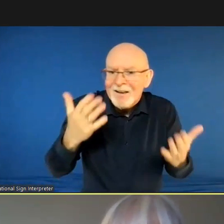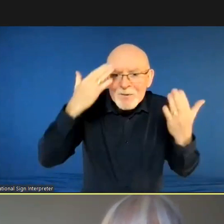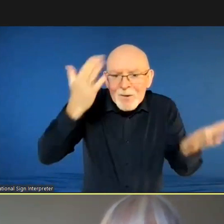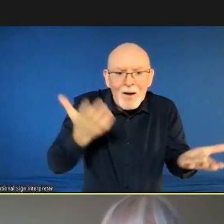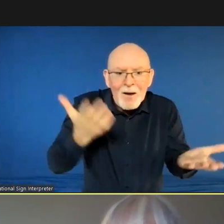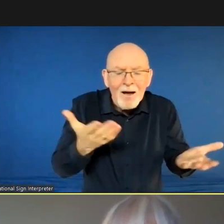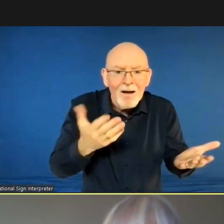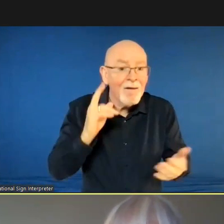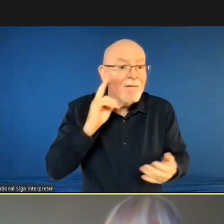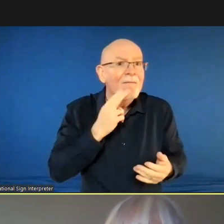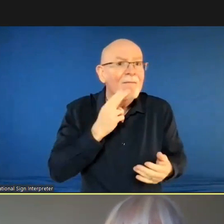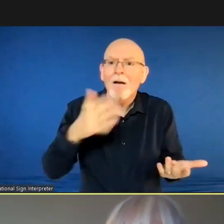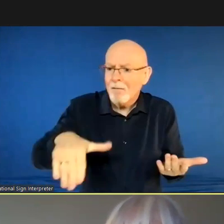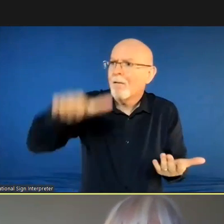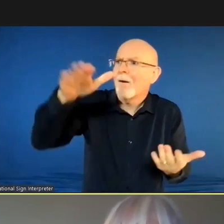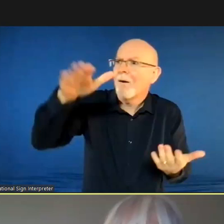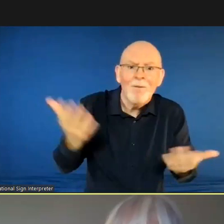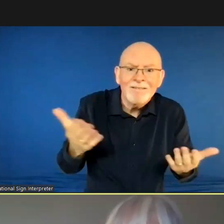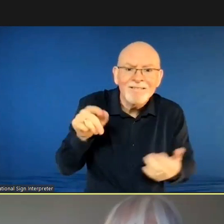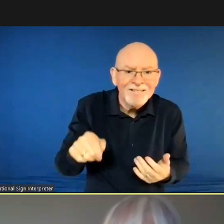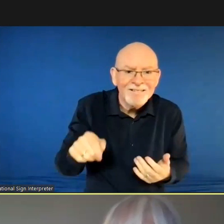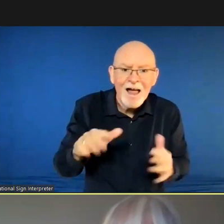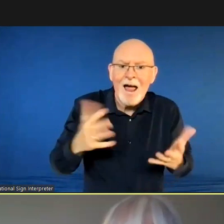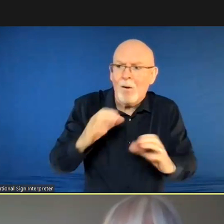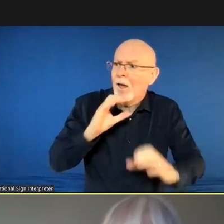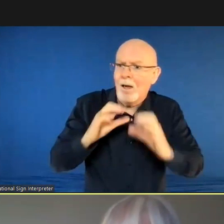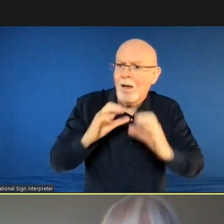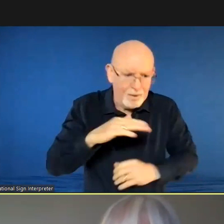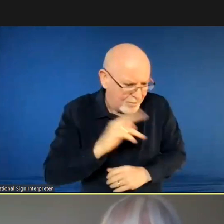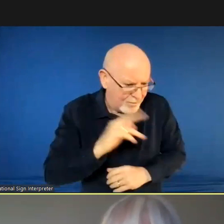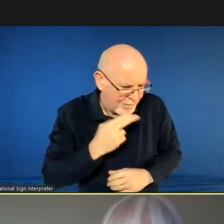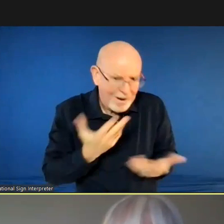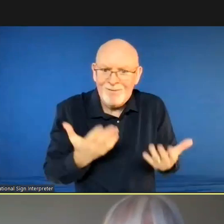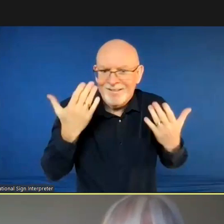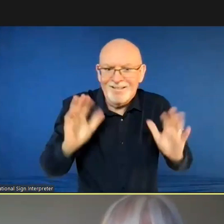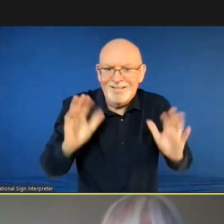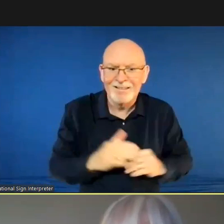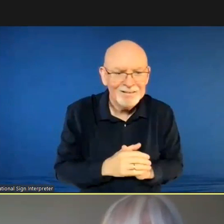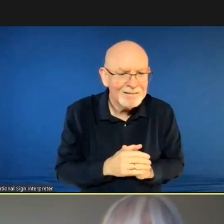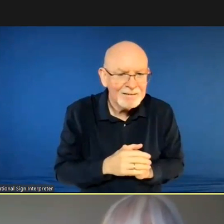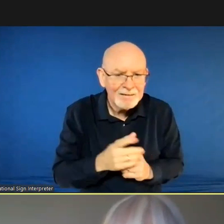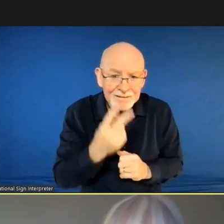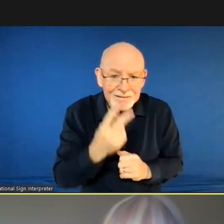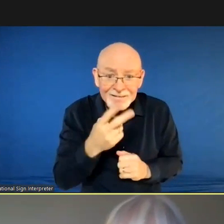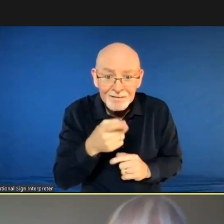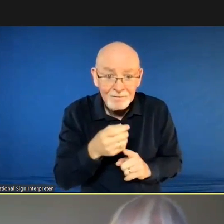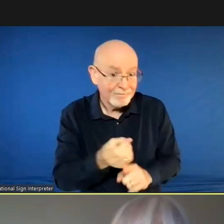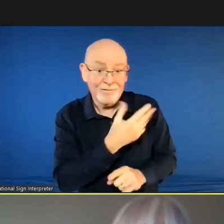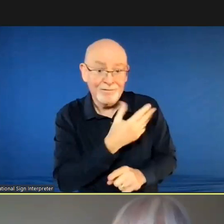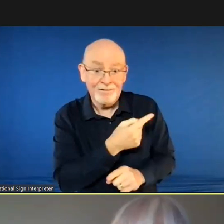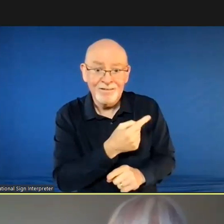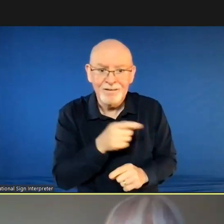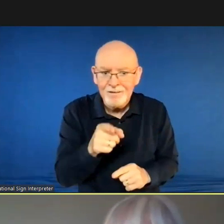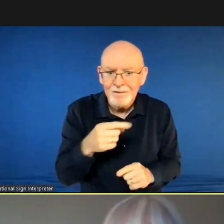see on this slide, we spend a lot of time working with and going on a journey with the families